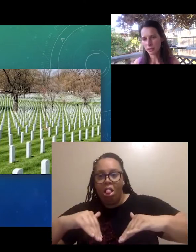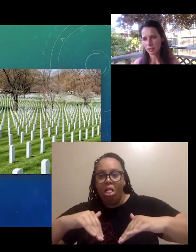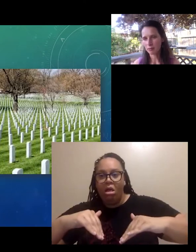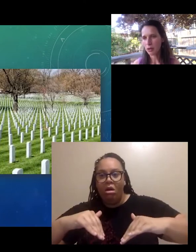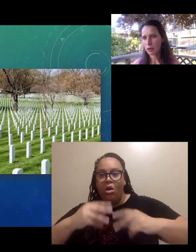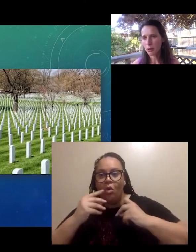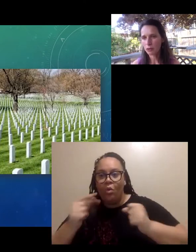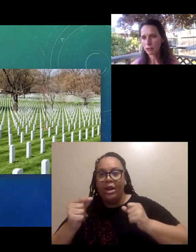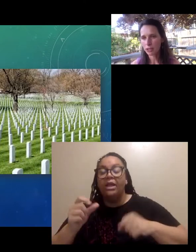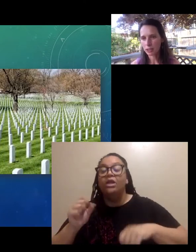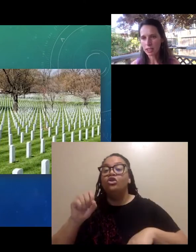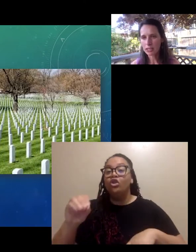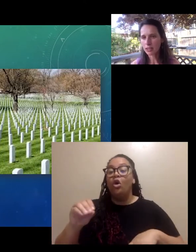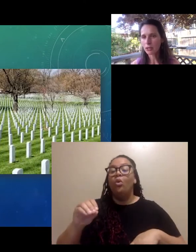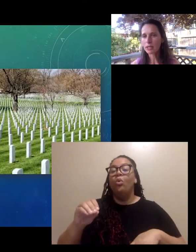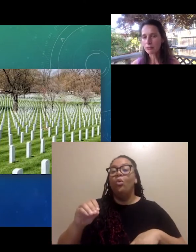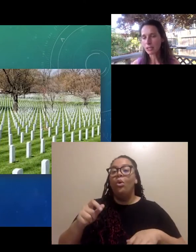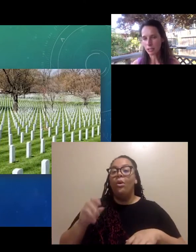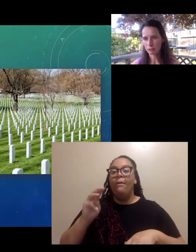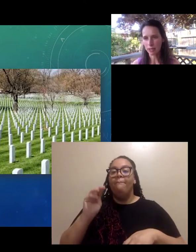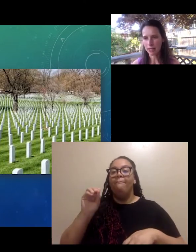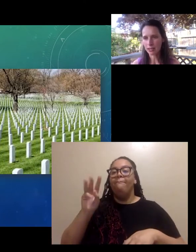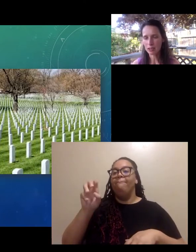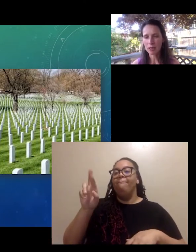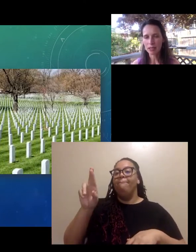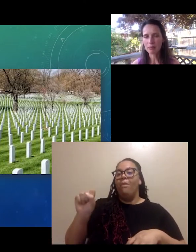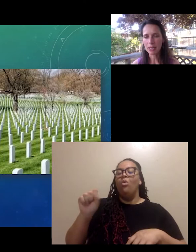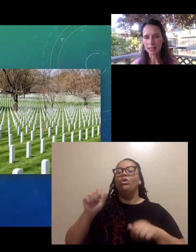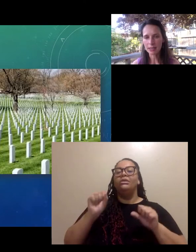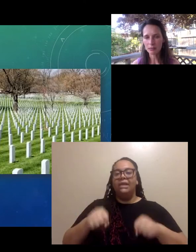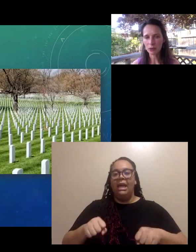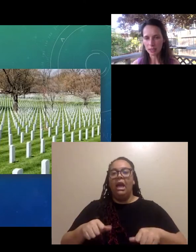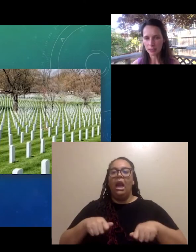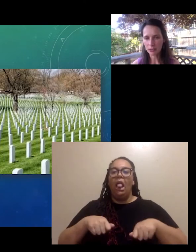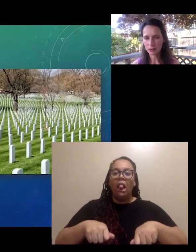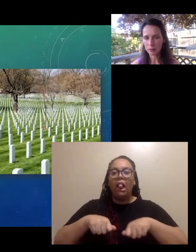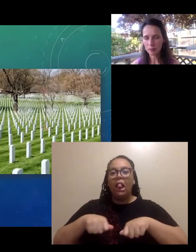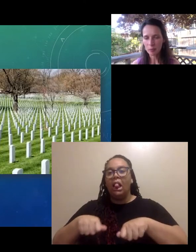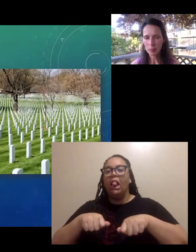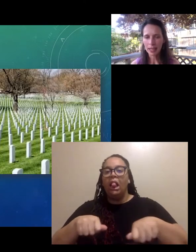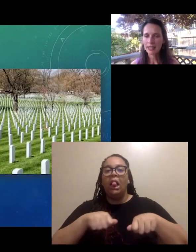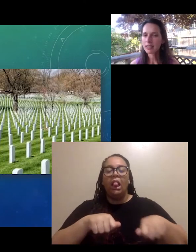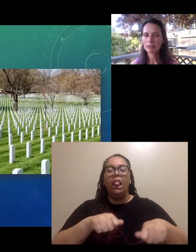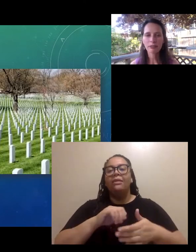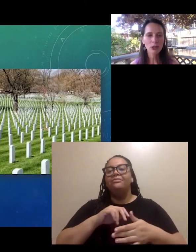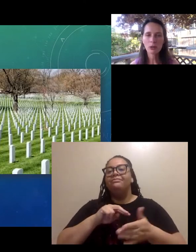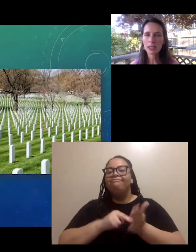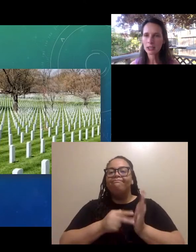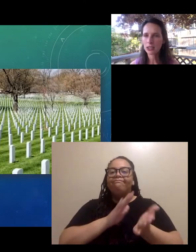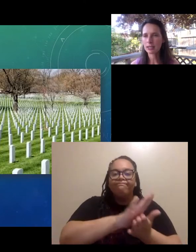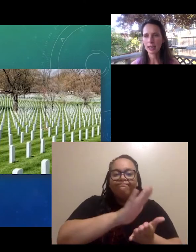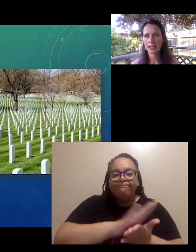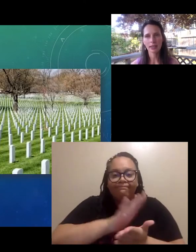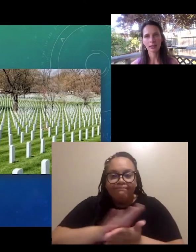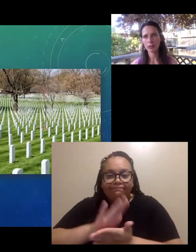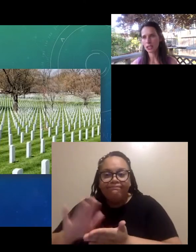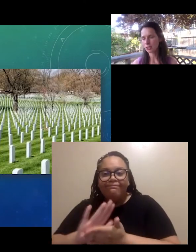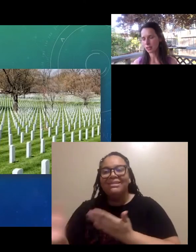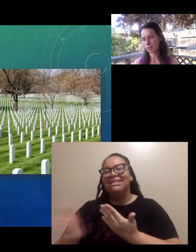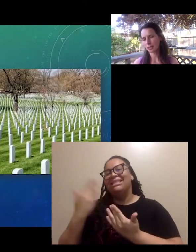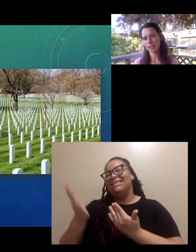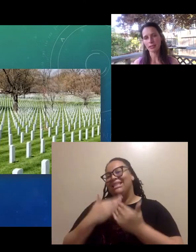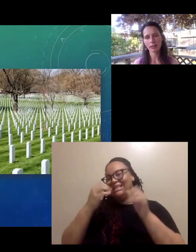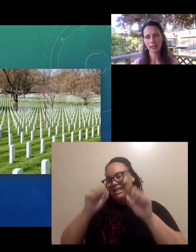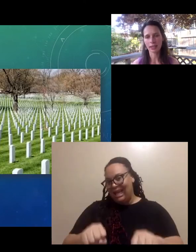mowers can mow over, you know, even terrain to make, the maintenance more easeful and eventually just like a